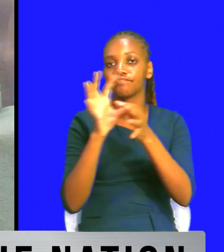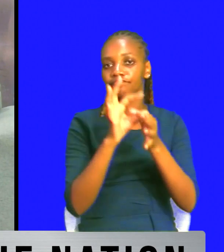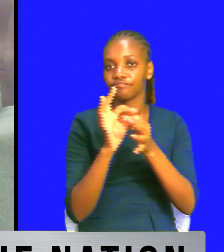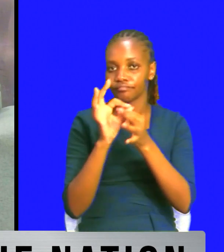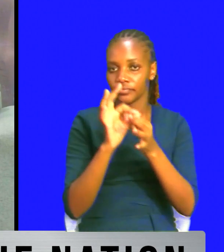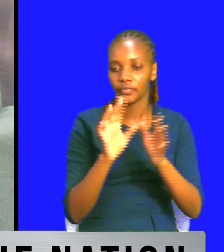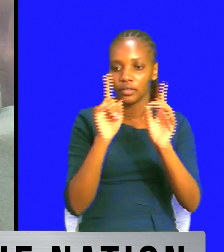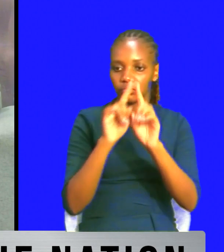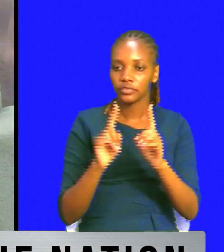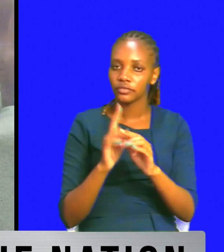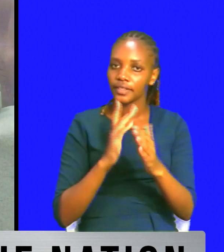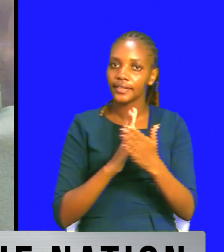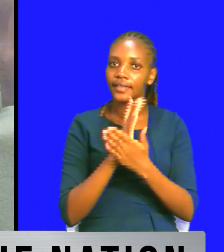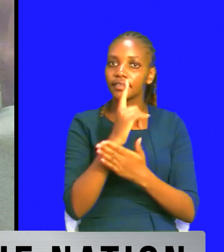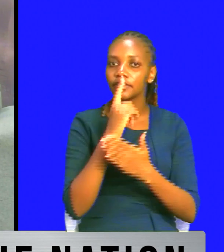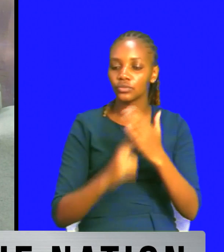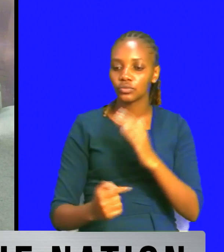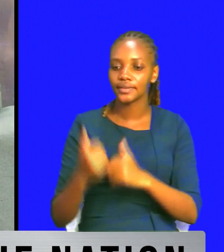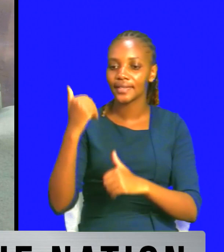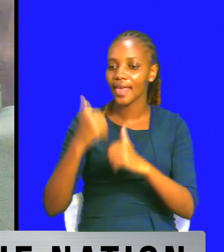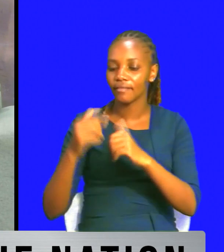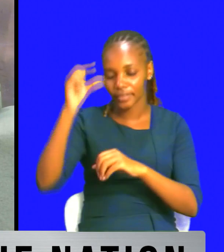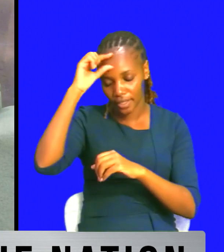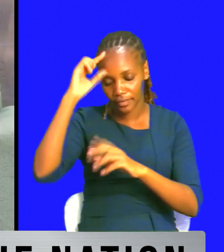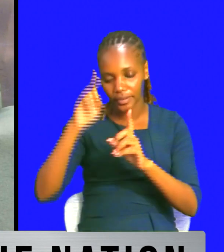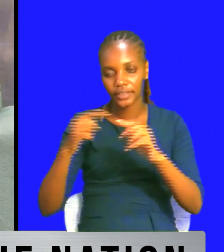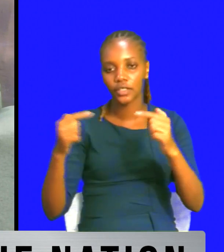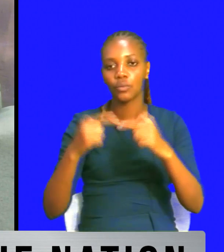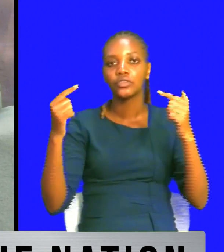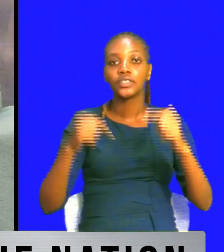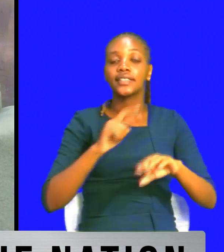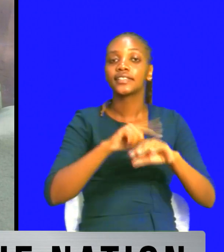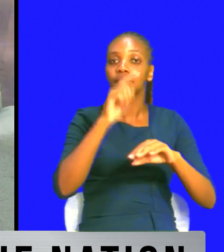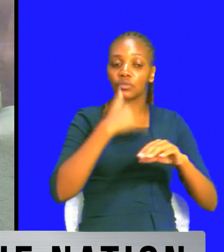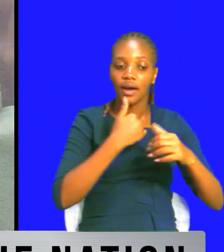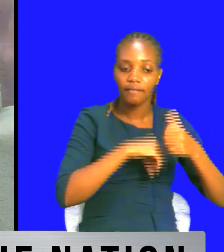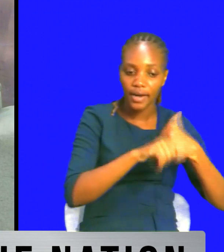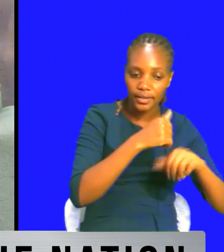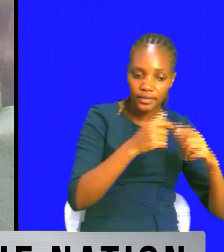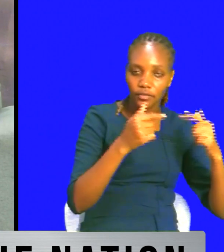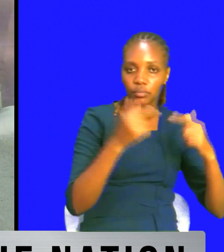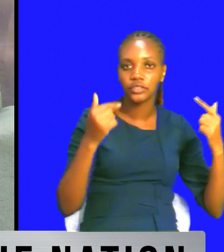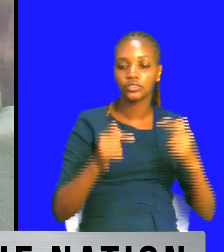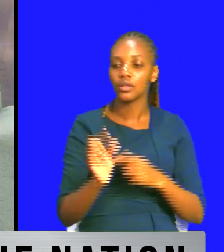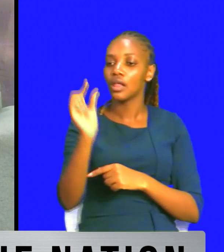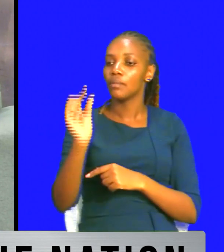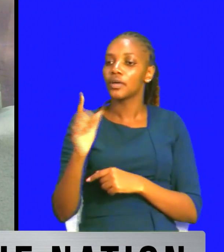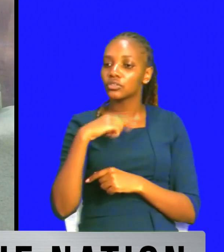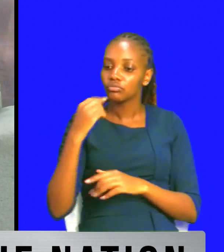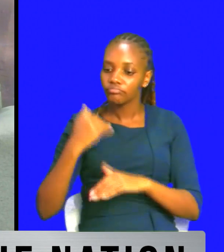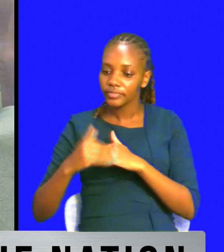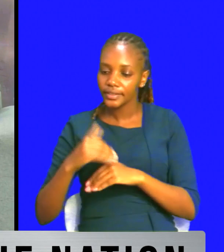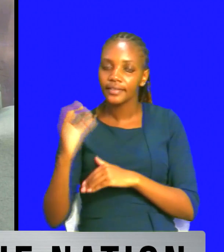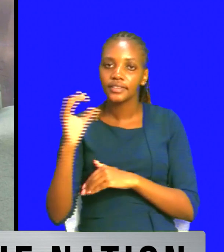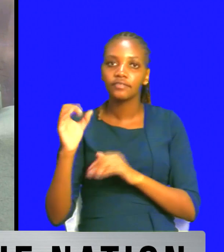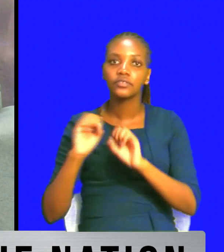the reality of the fact is that every government and opposition, when there's an opposition and there's a government, the person who usually is very close to the civil